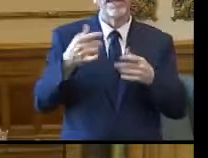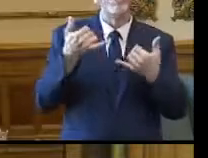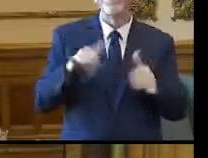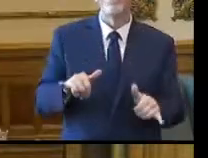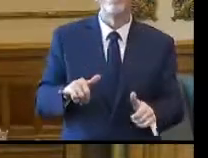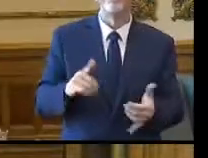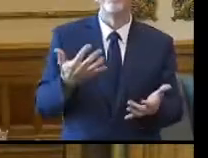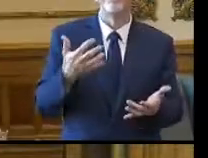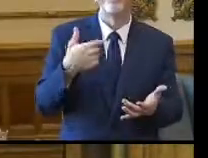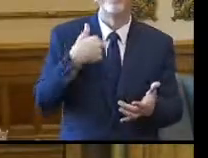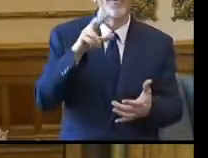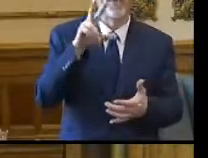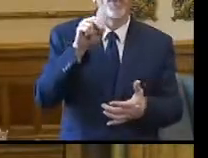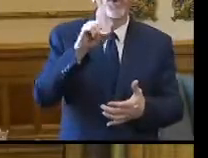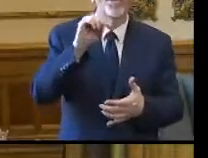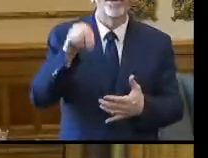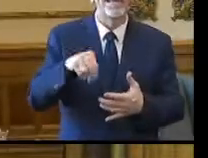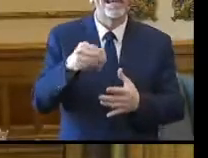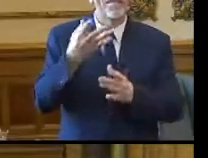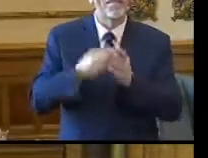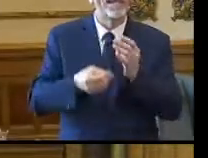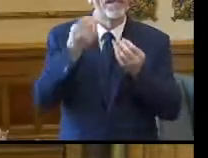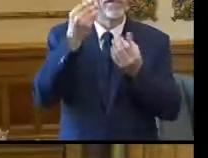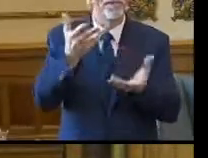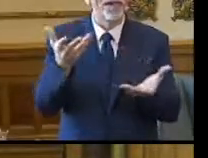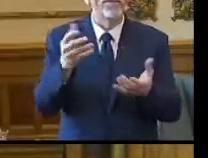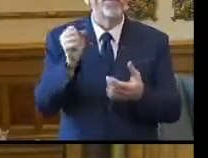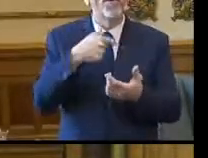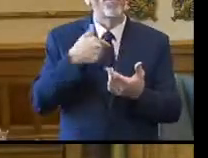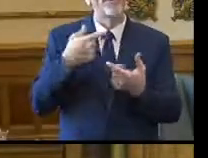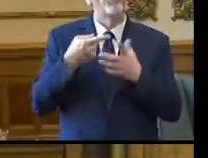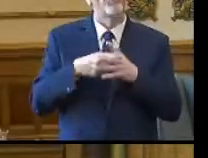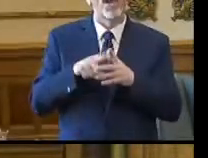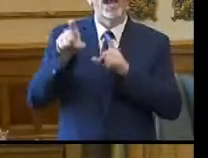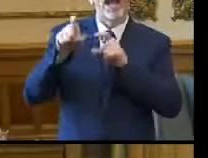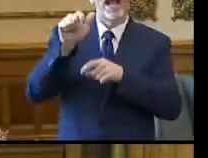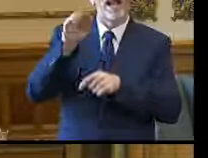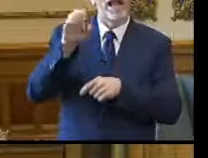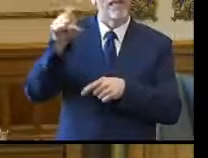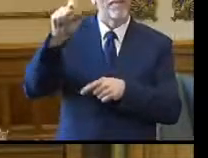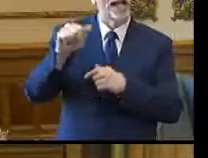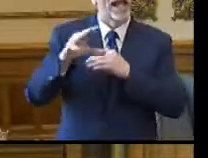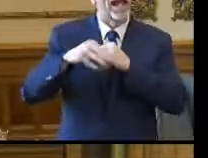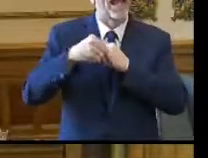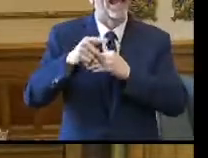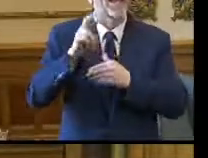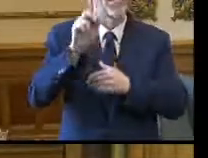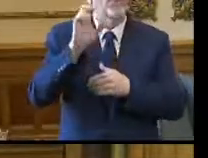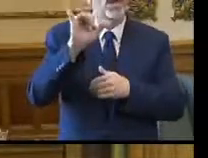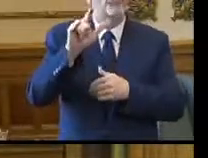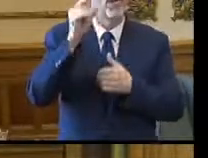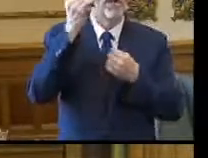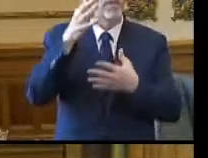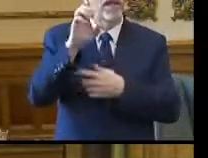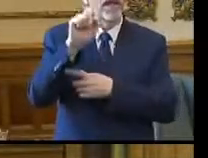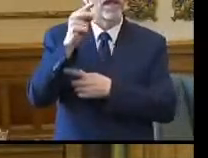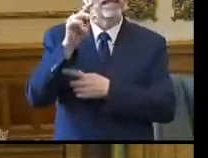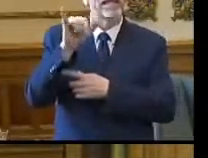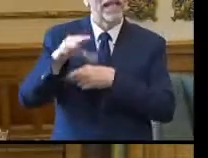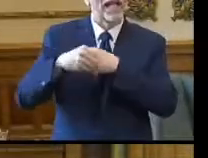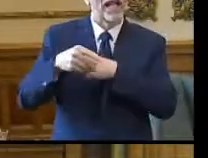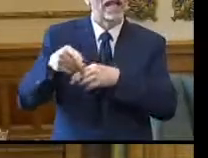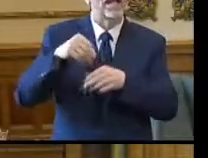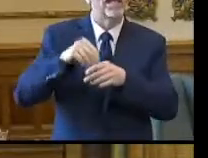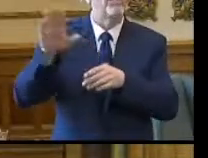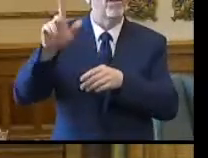about a 30% gap in our data. So we're starting to ask our labs if they can put that racial information and ethnicity on